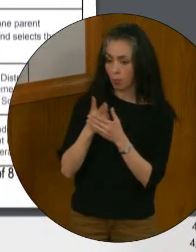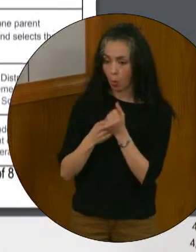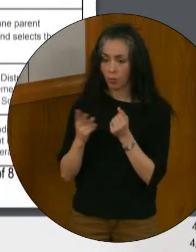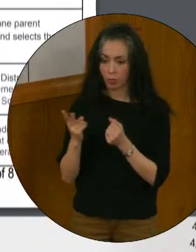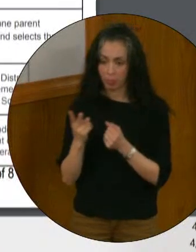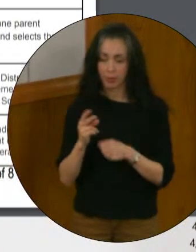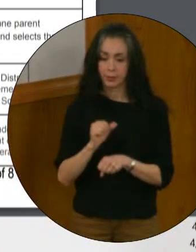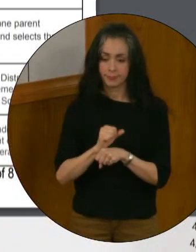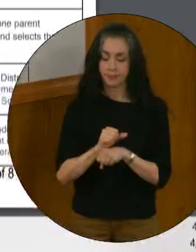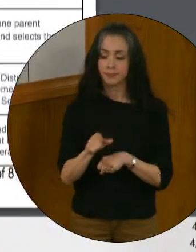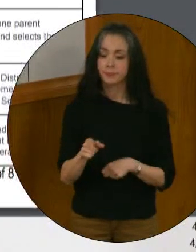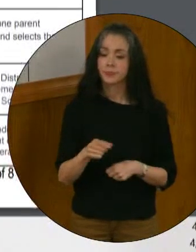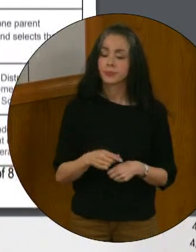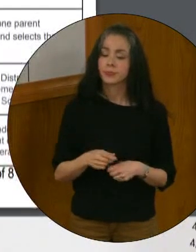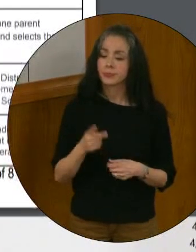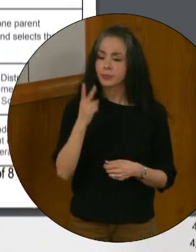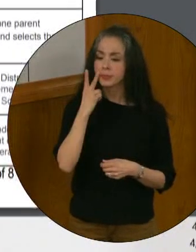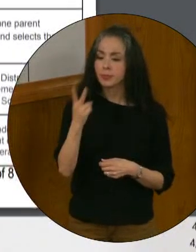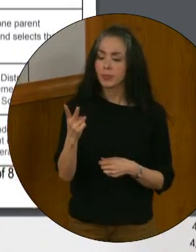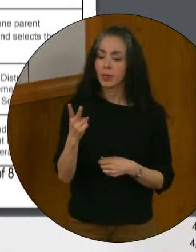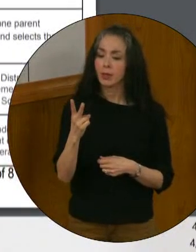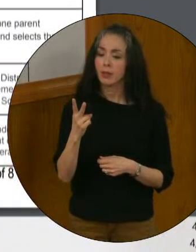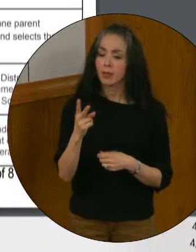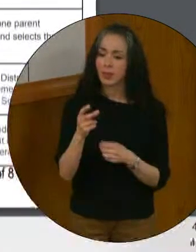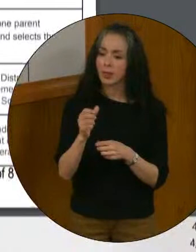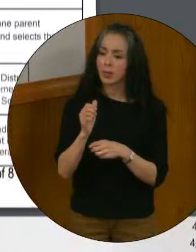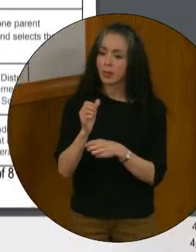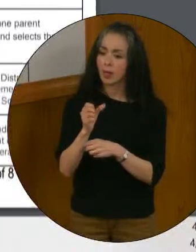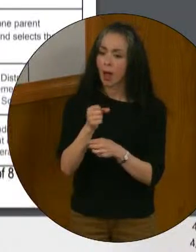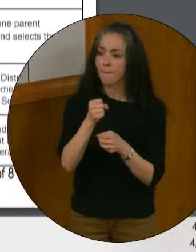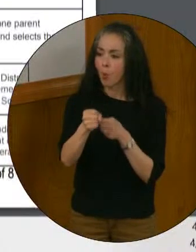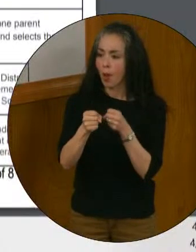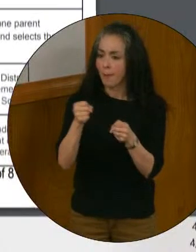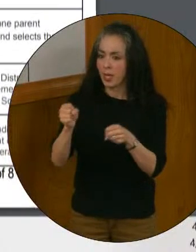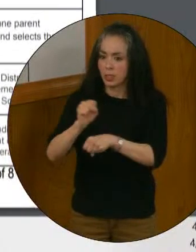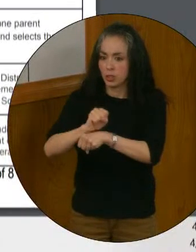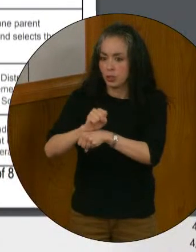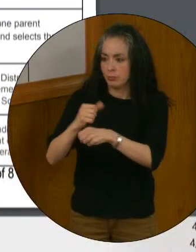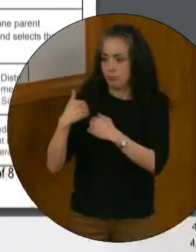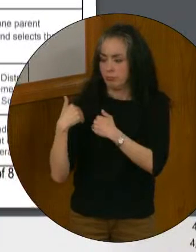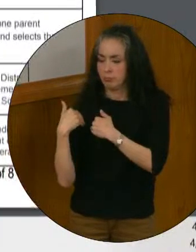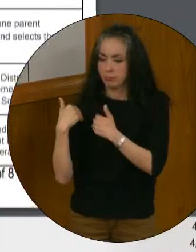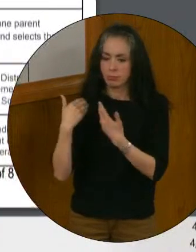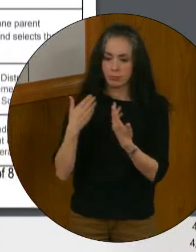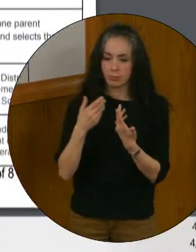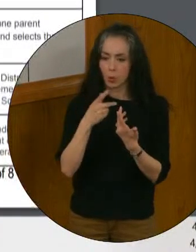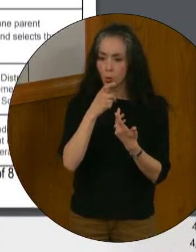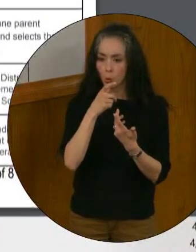So you'll see here again the appointments, who appoints individuals, and